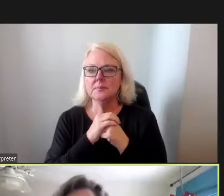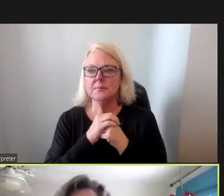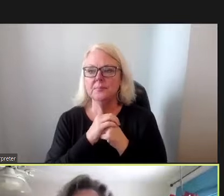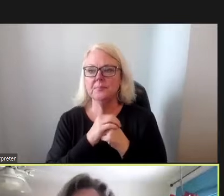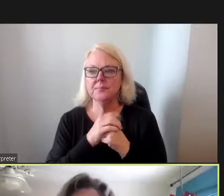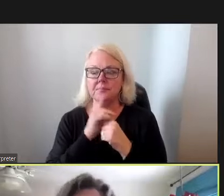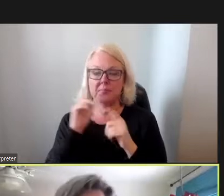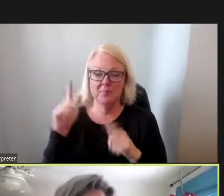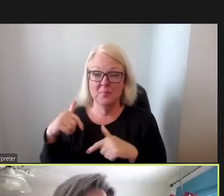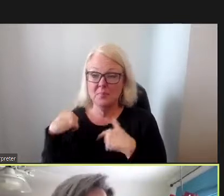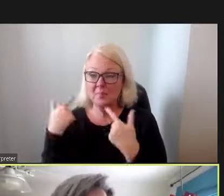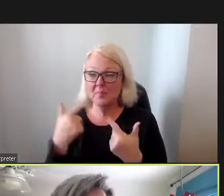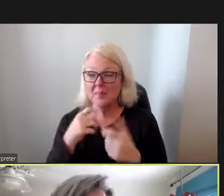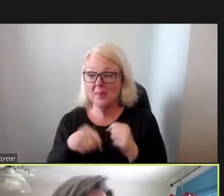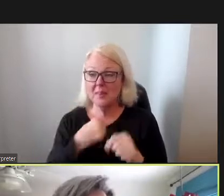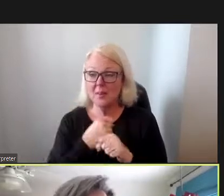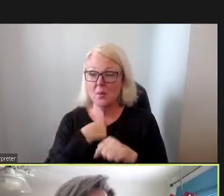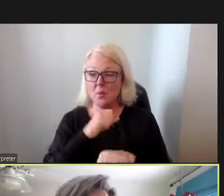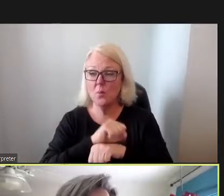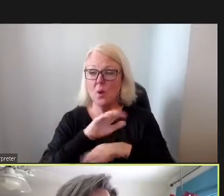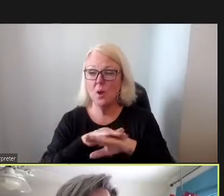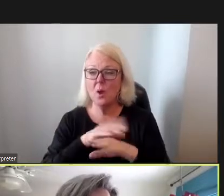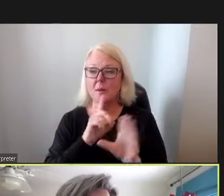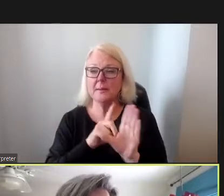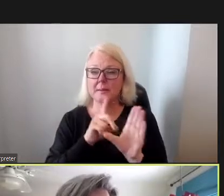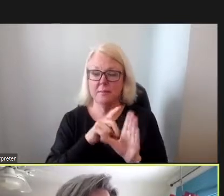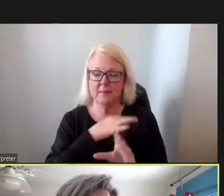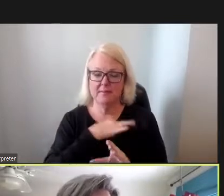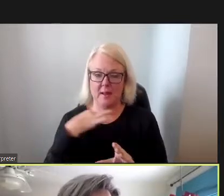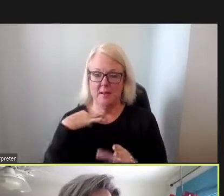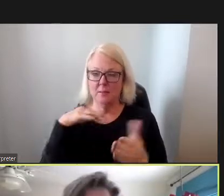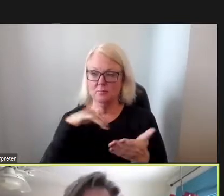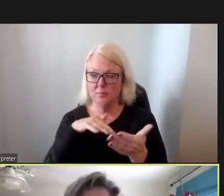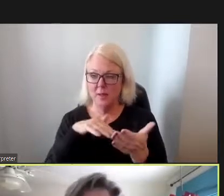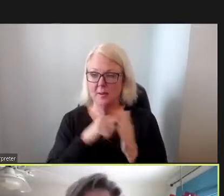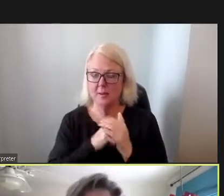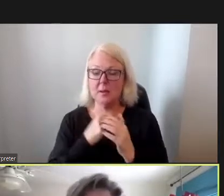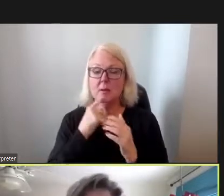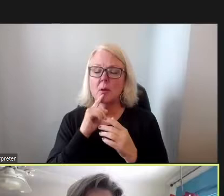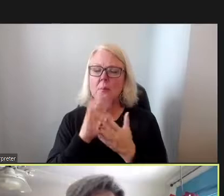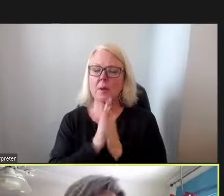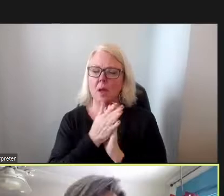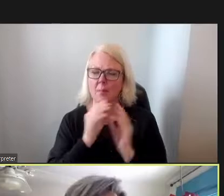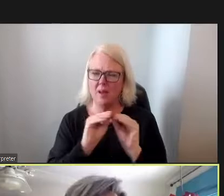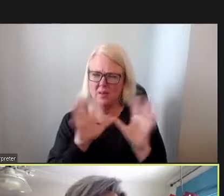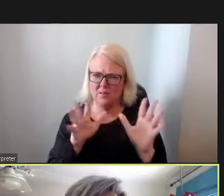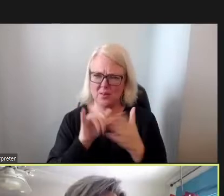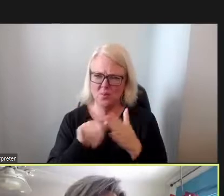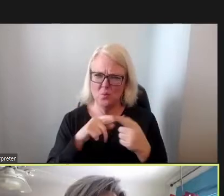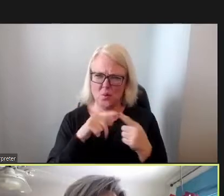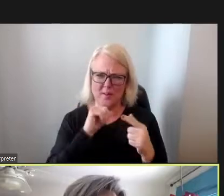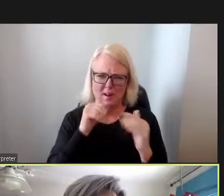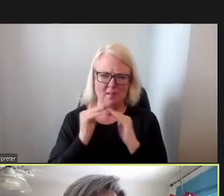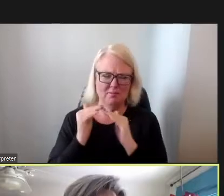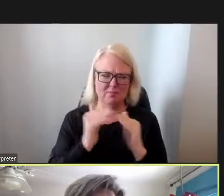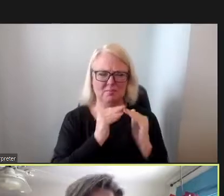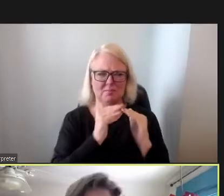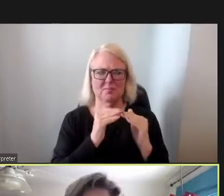Over the years that I've been working on the disabled faculty study, it's become obvious that when injustice is practiced in higher